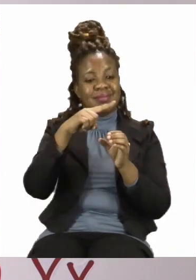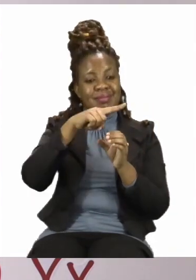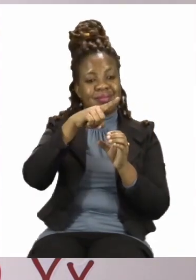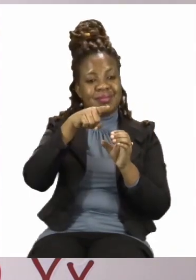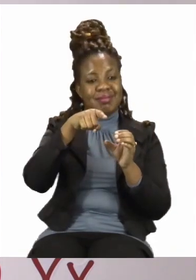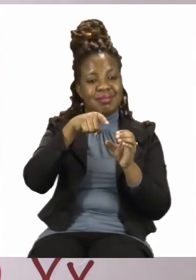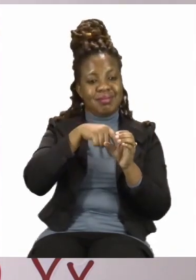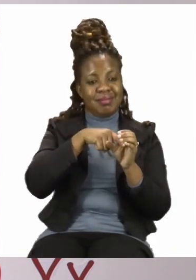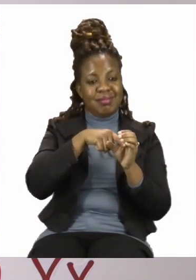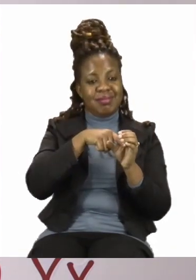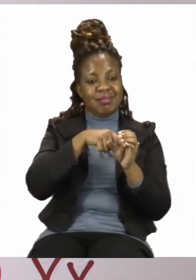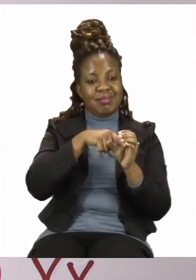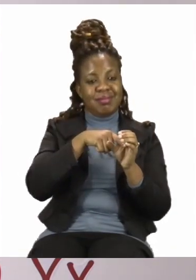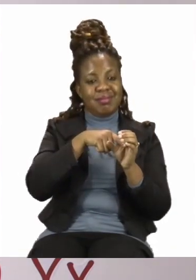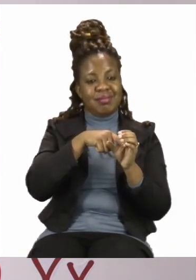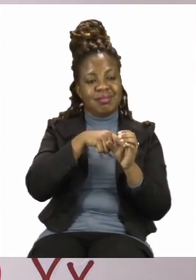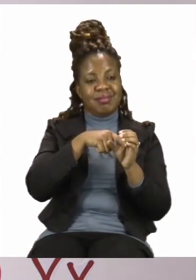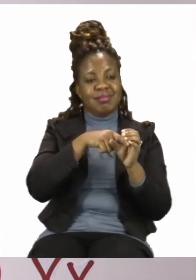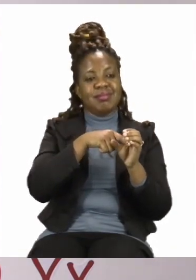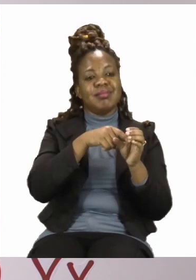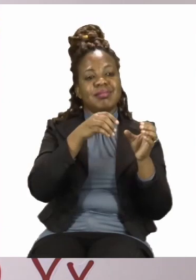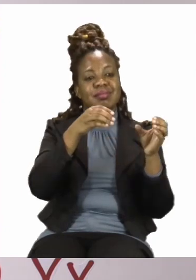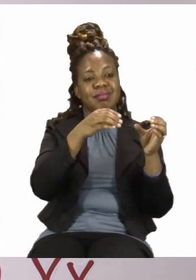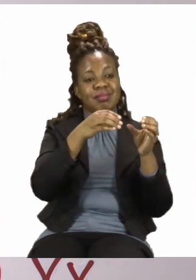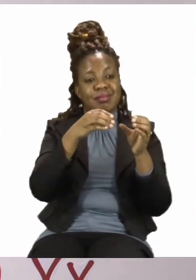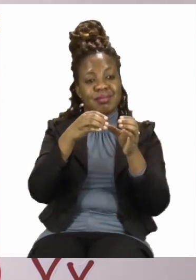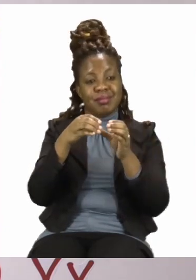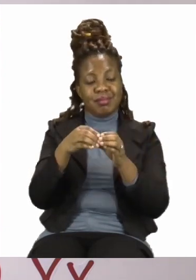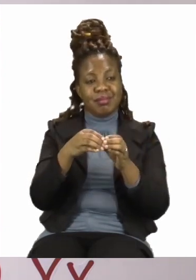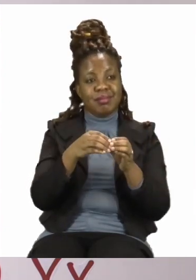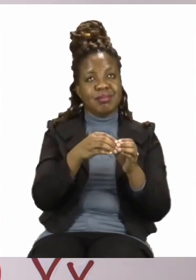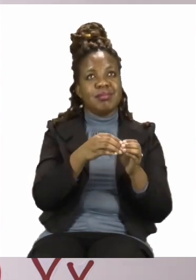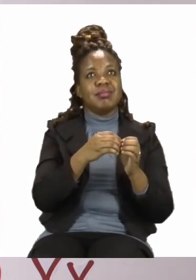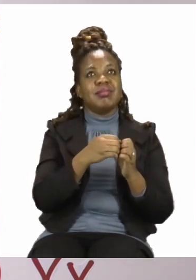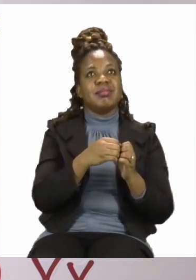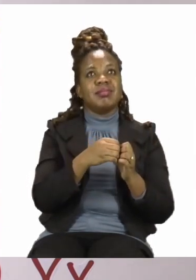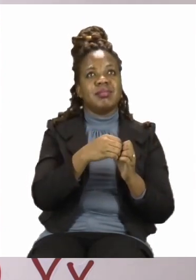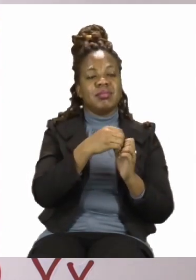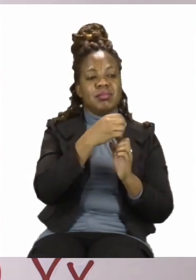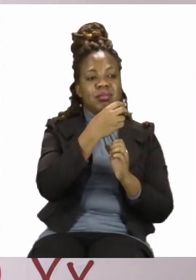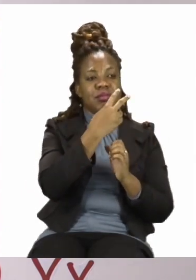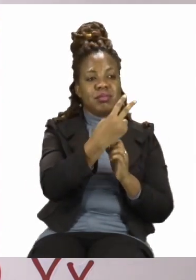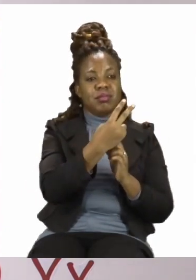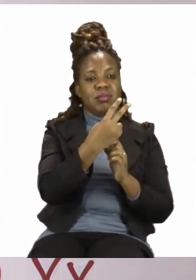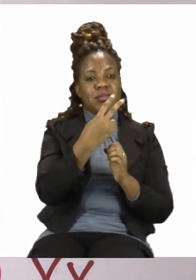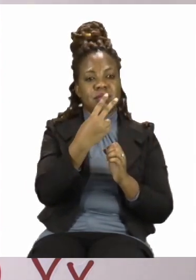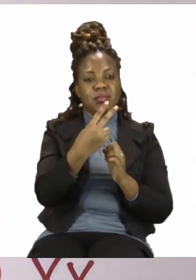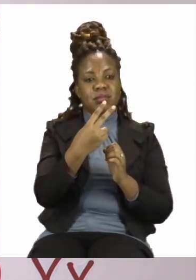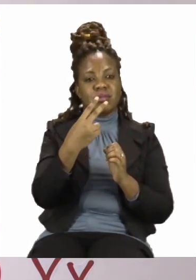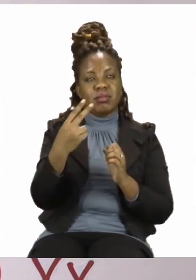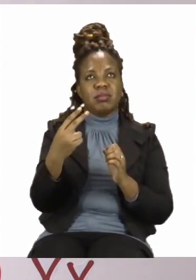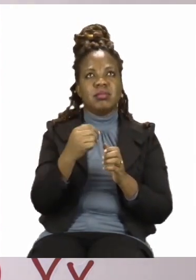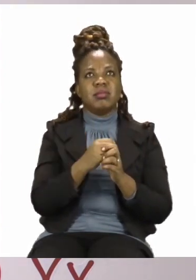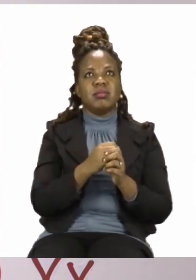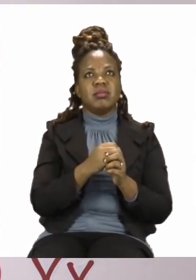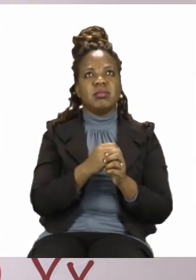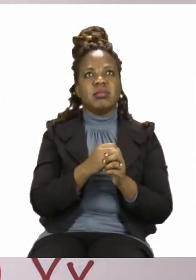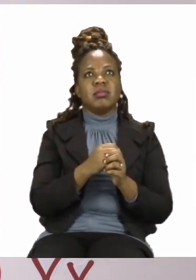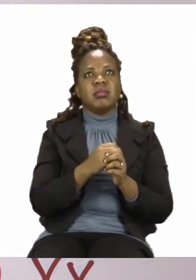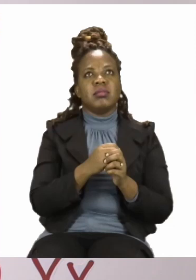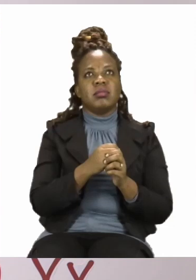to put 2 dots each. So I will say 1,